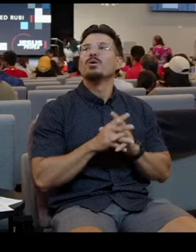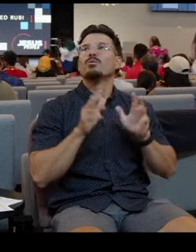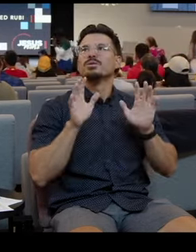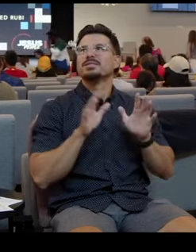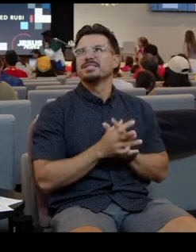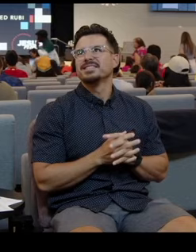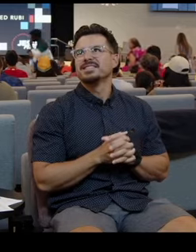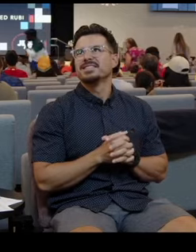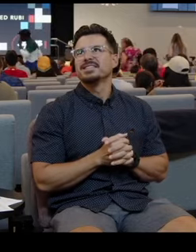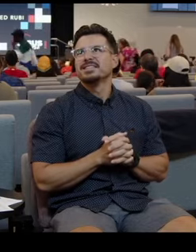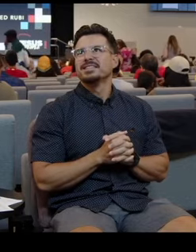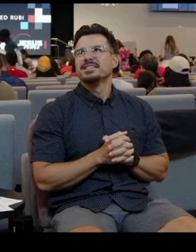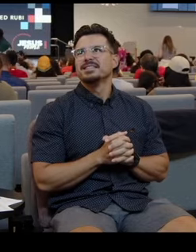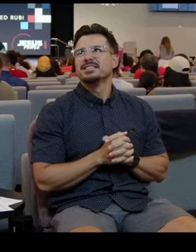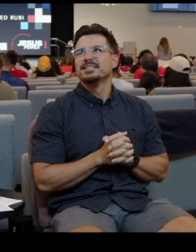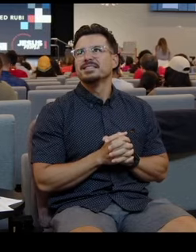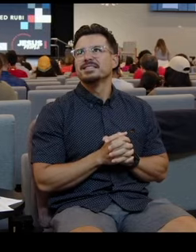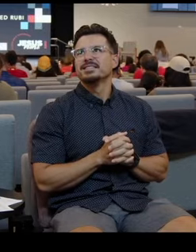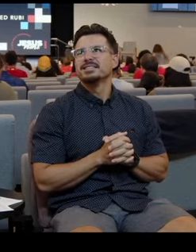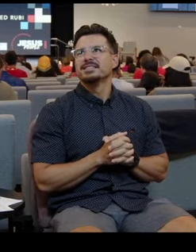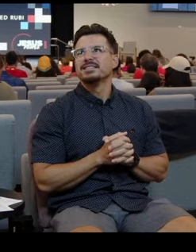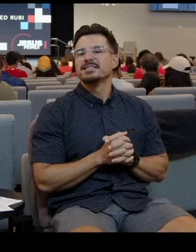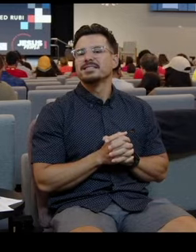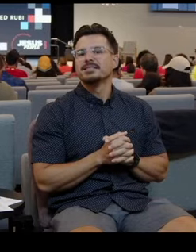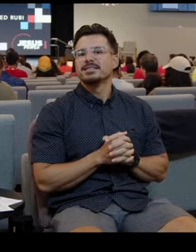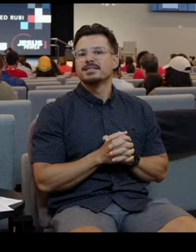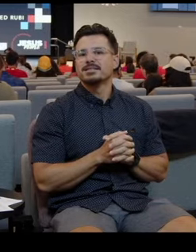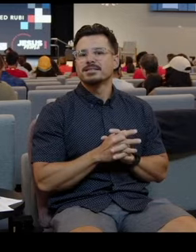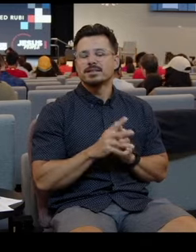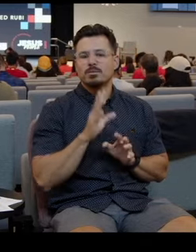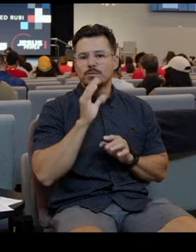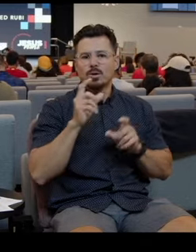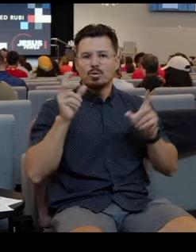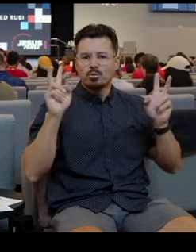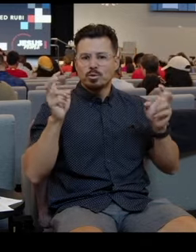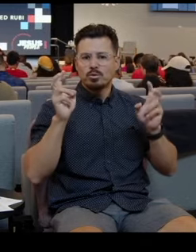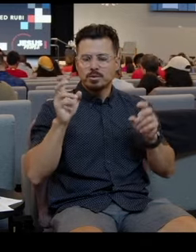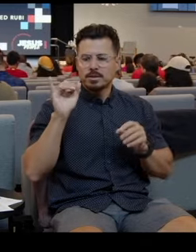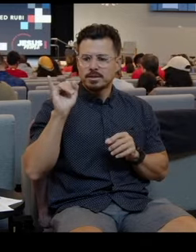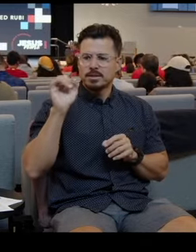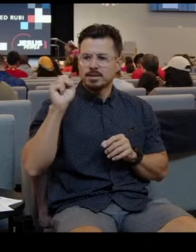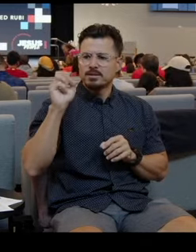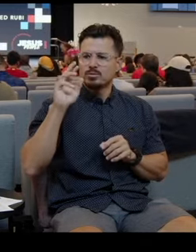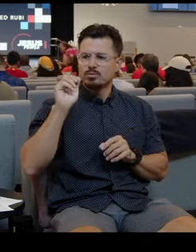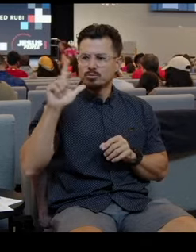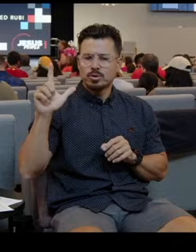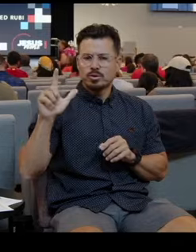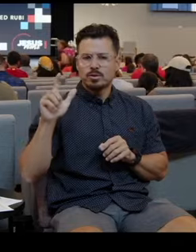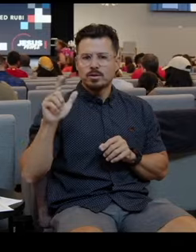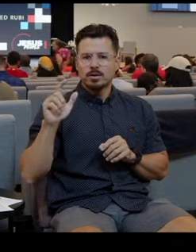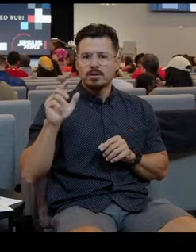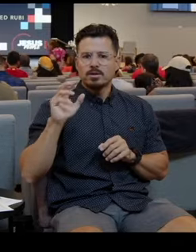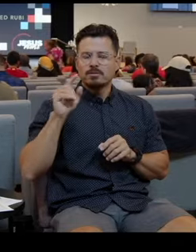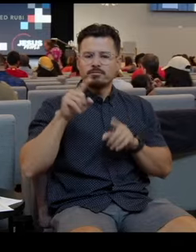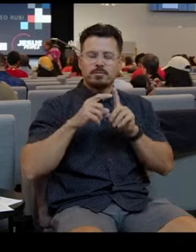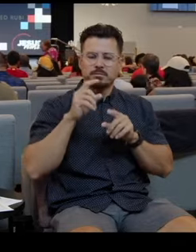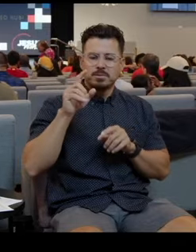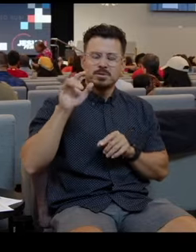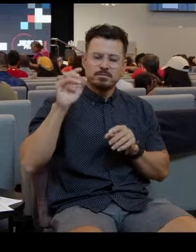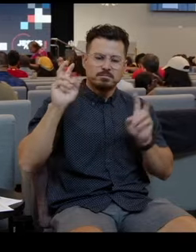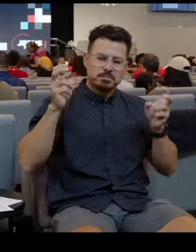with a quote from a man named Israel Zengel. He was a Zionist, and his whole struggle